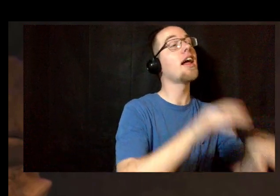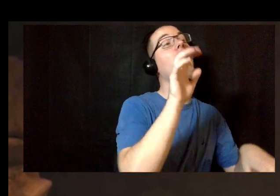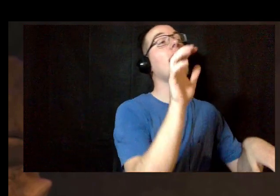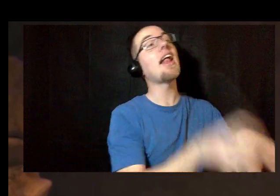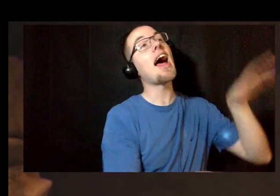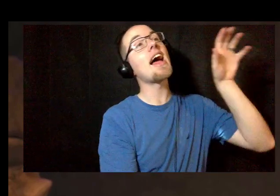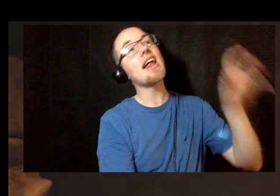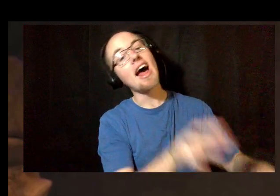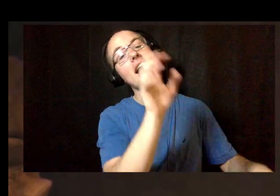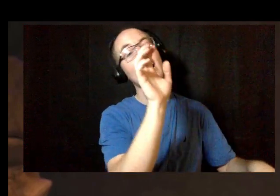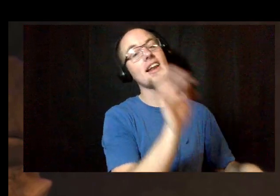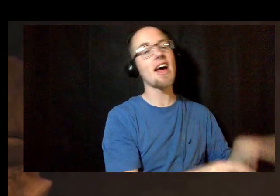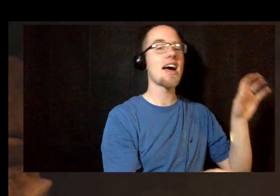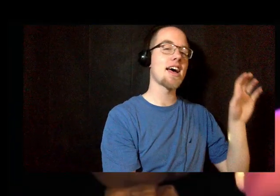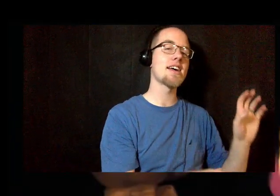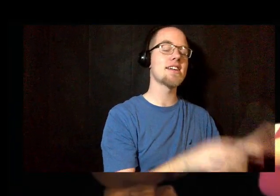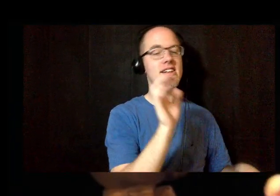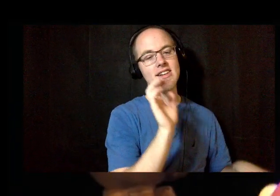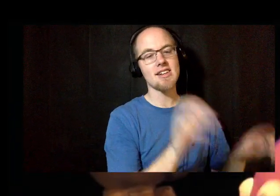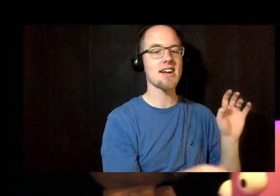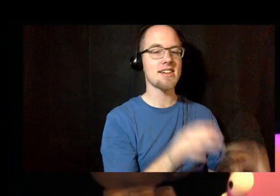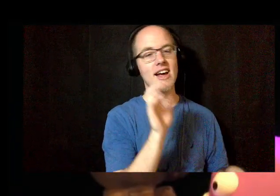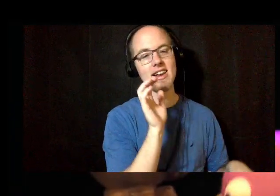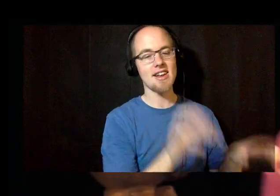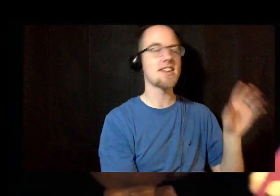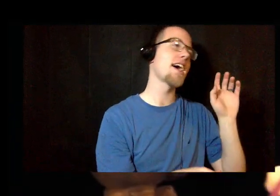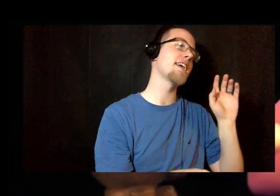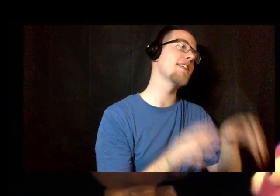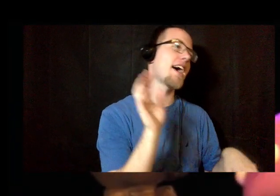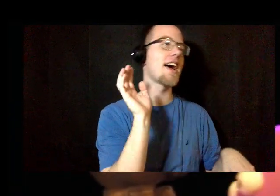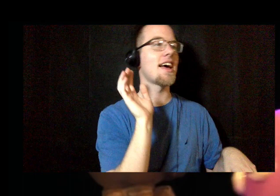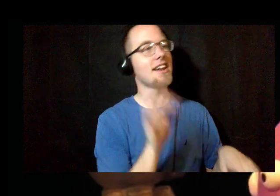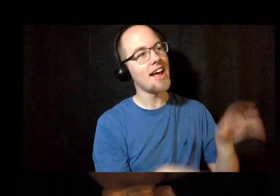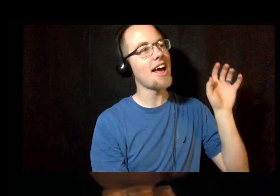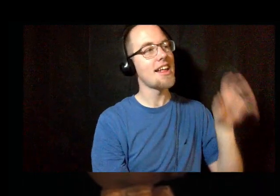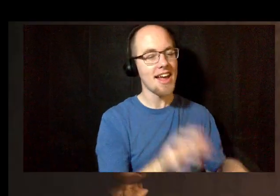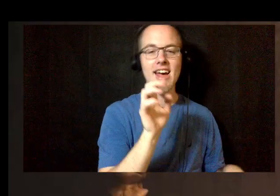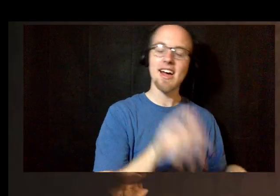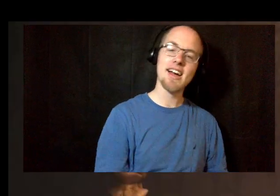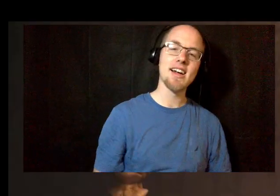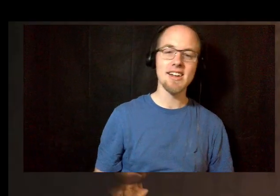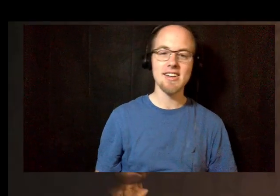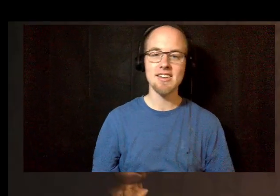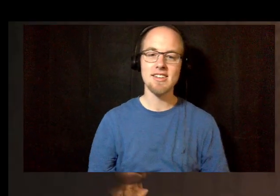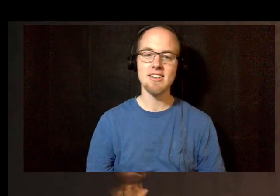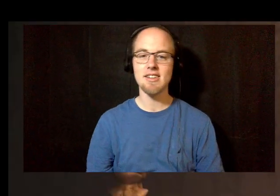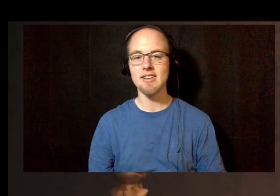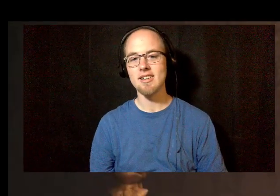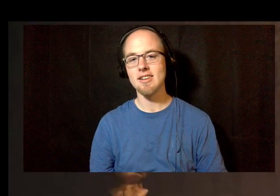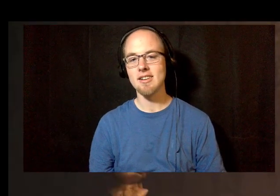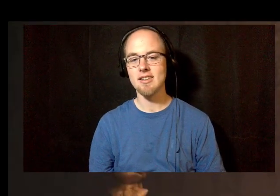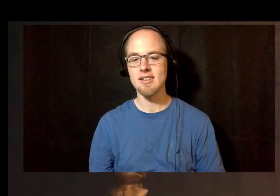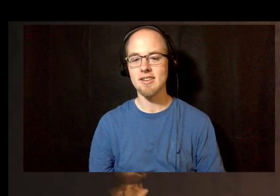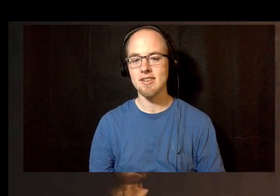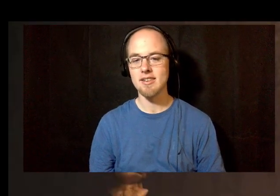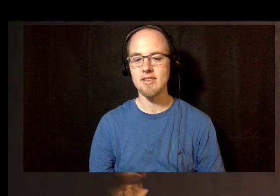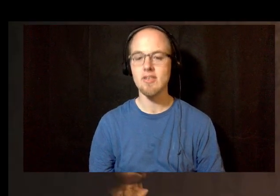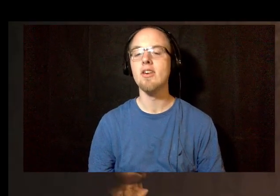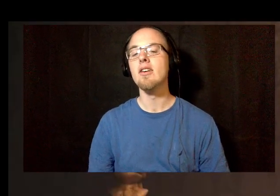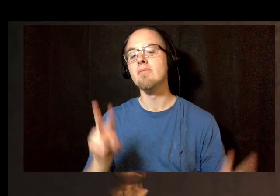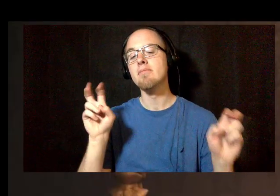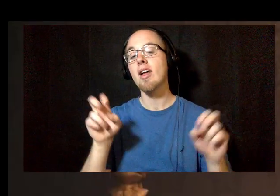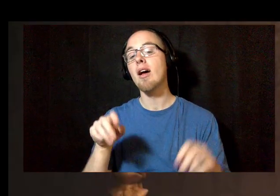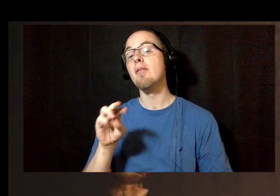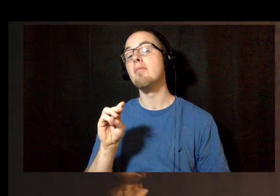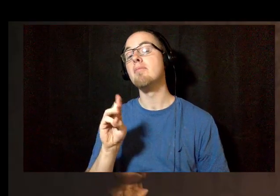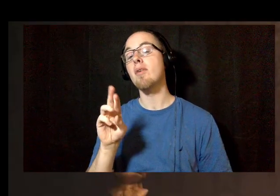da da da da da da da da. A few Murder, She Wrote fans in the